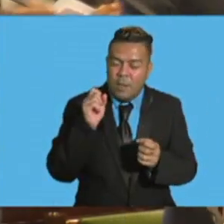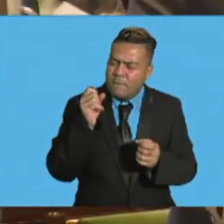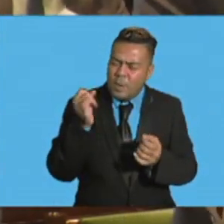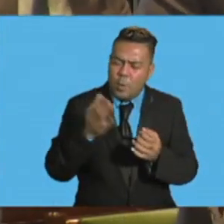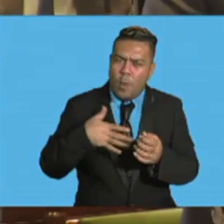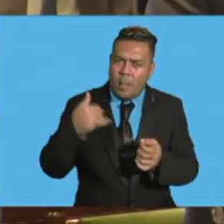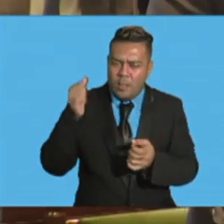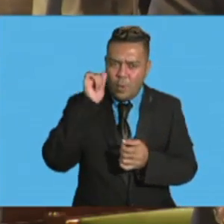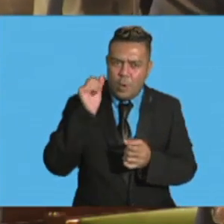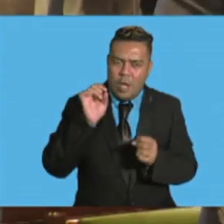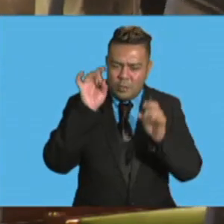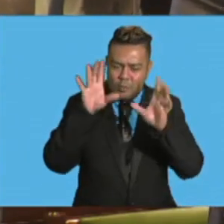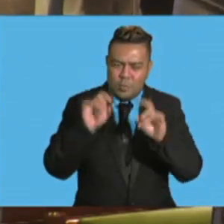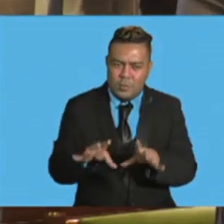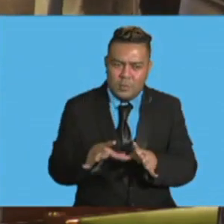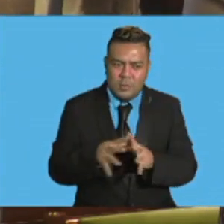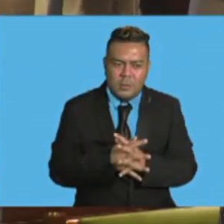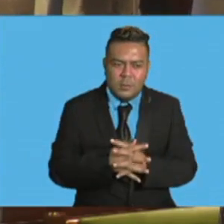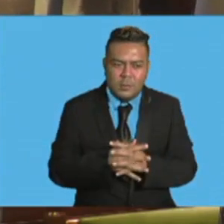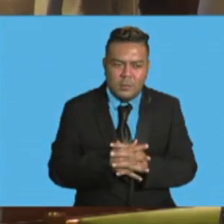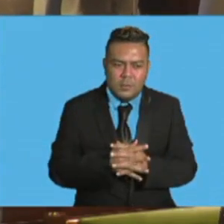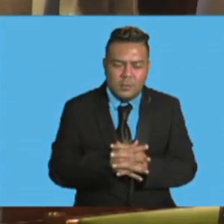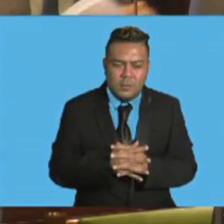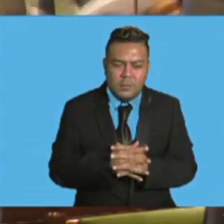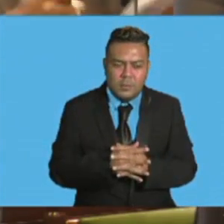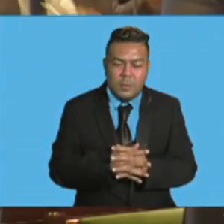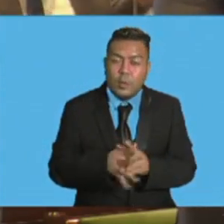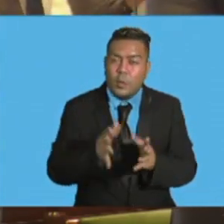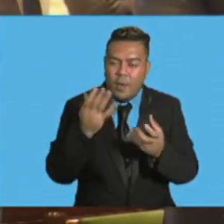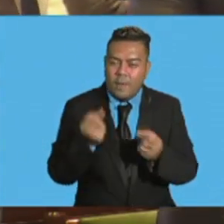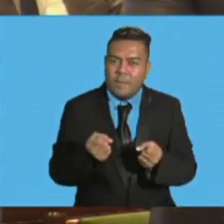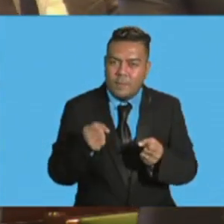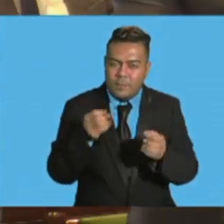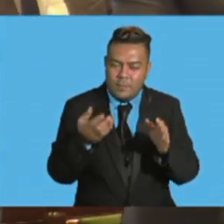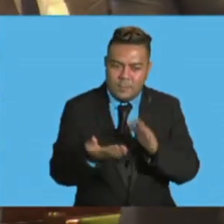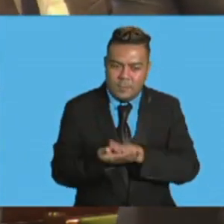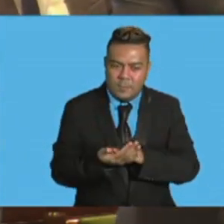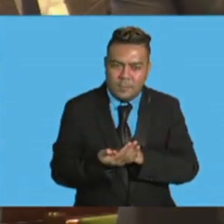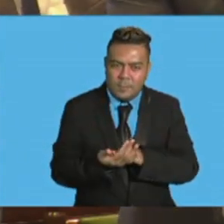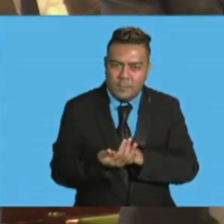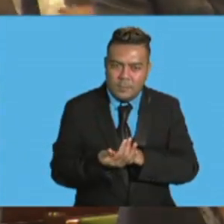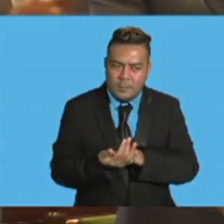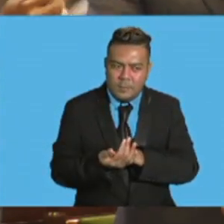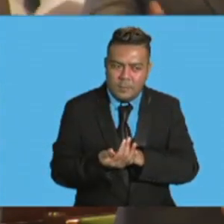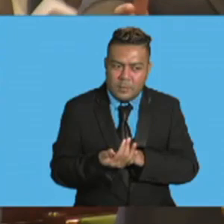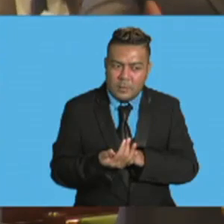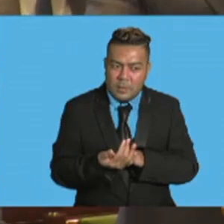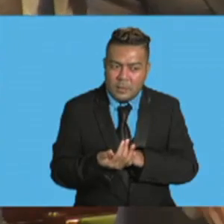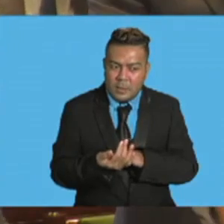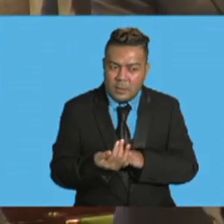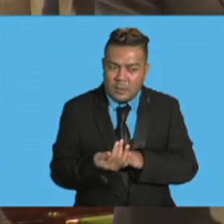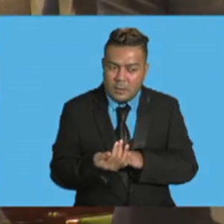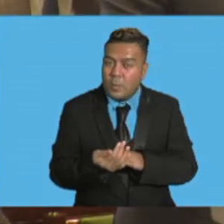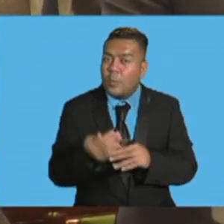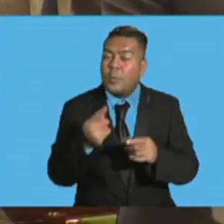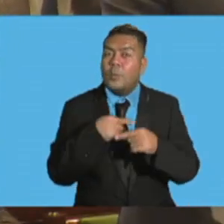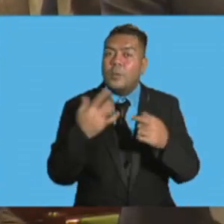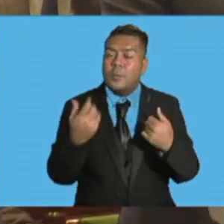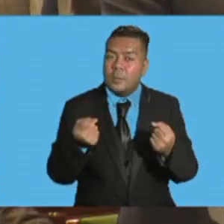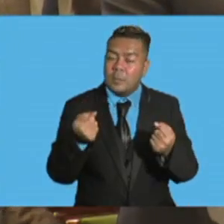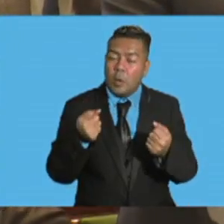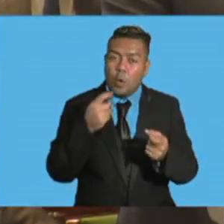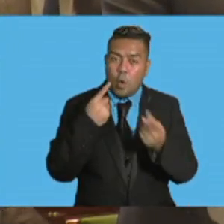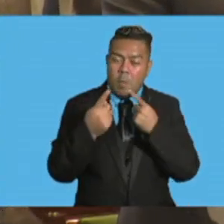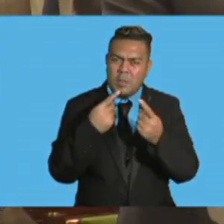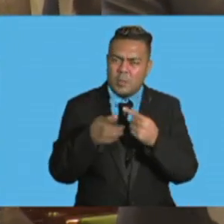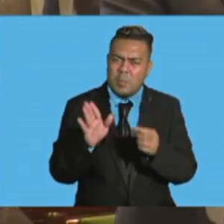Australian trailblazer herself, who hosted the particular seminar. Mr. Speaker, sir, a lot of comments were made